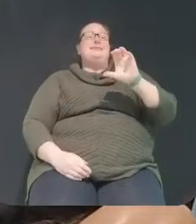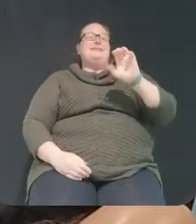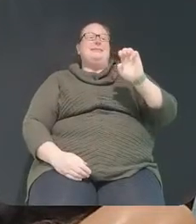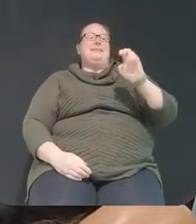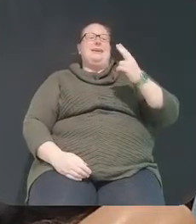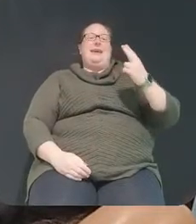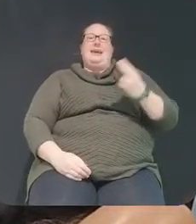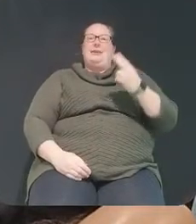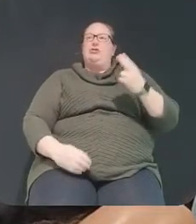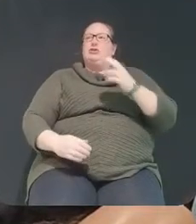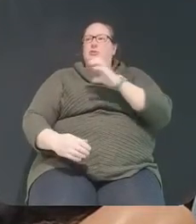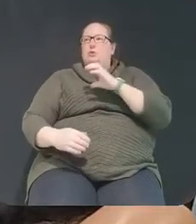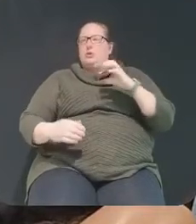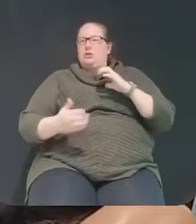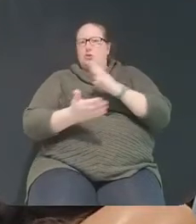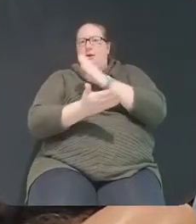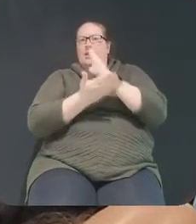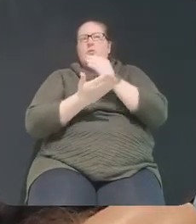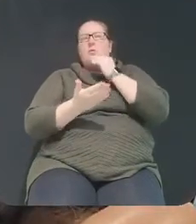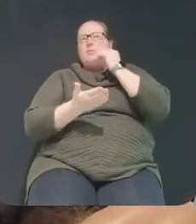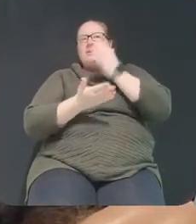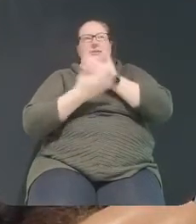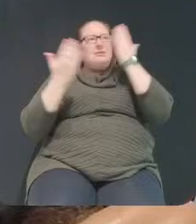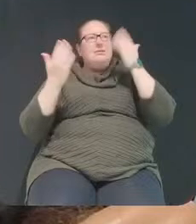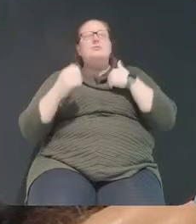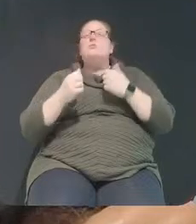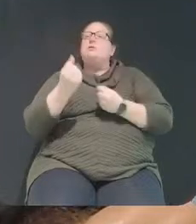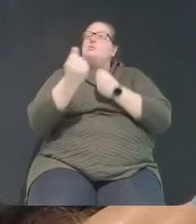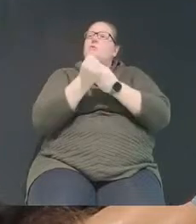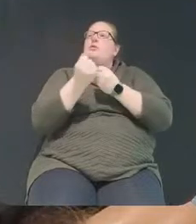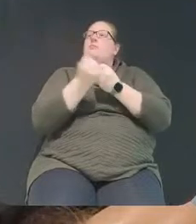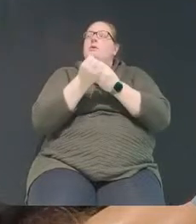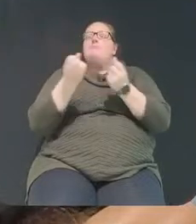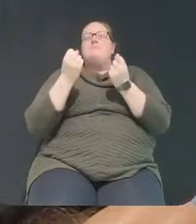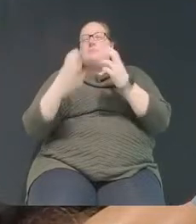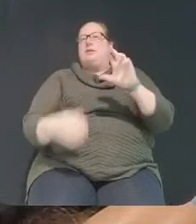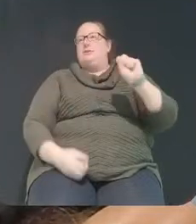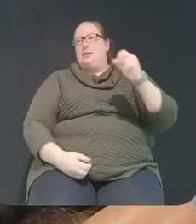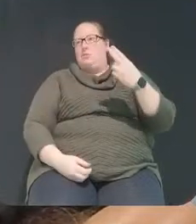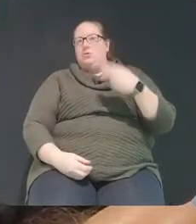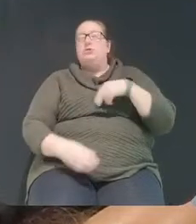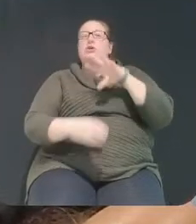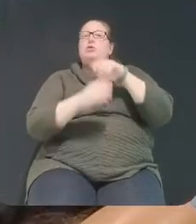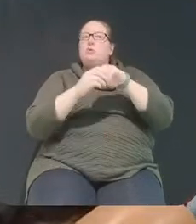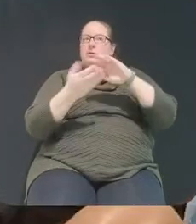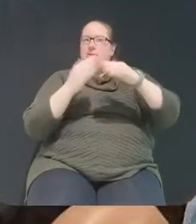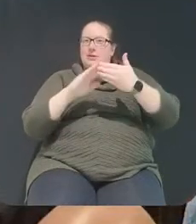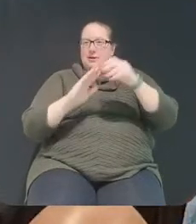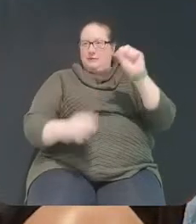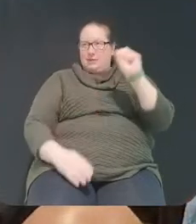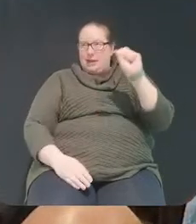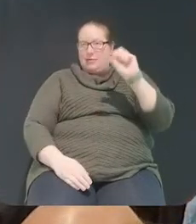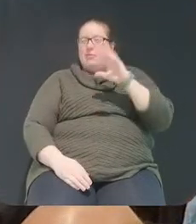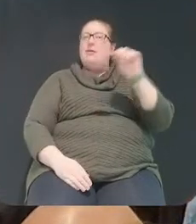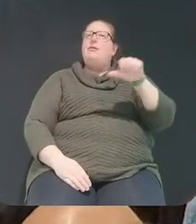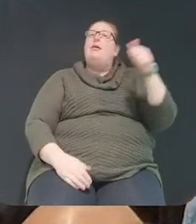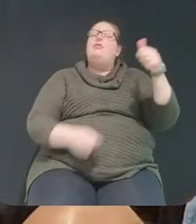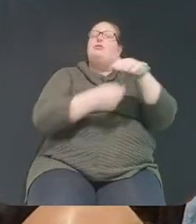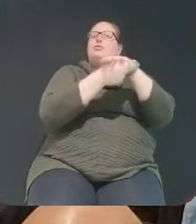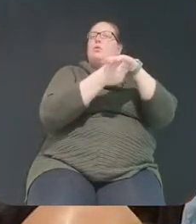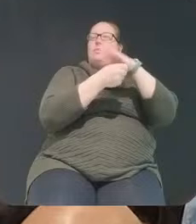was spearheaded by King County and led by a broad coalition of stakeholders, including the City of Seattle and other local